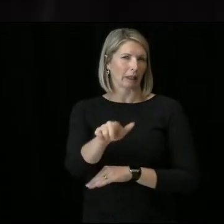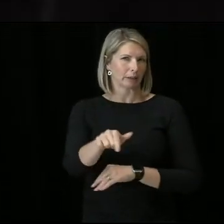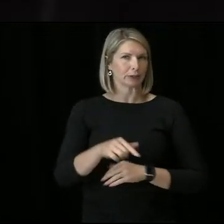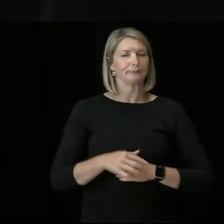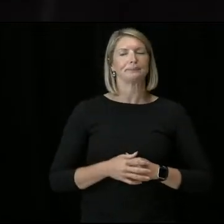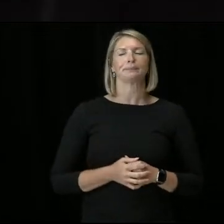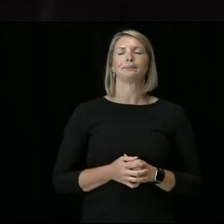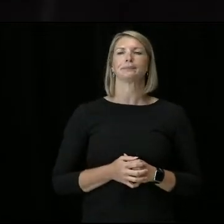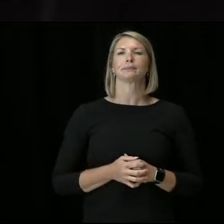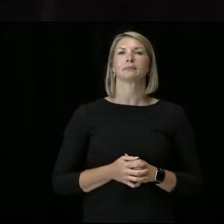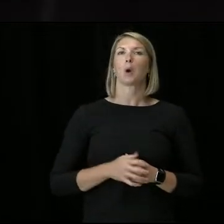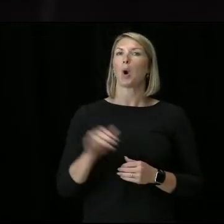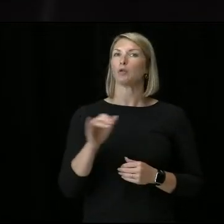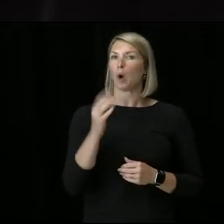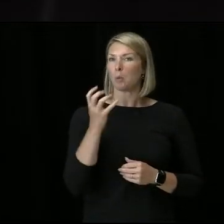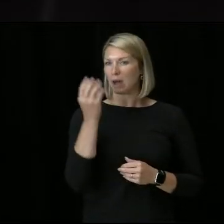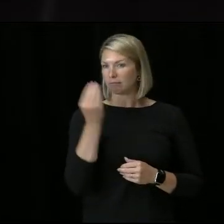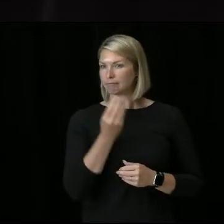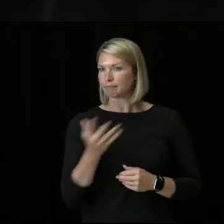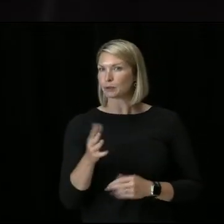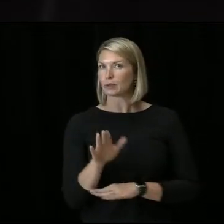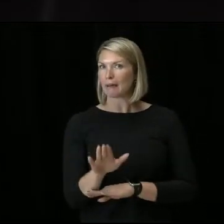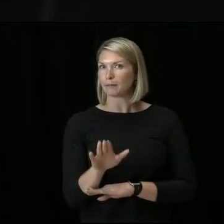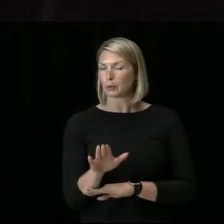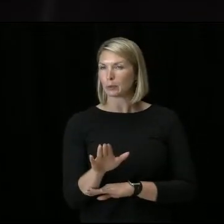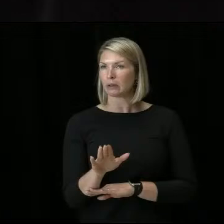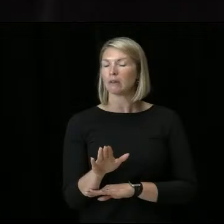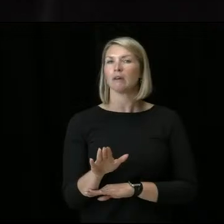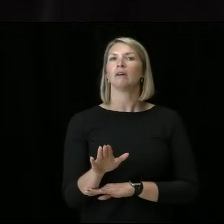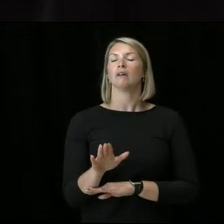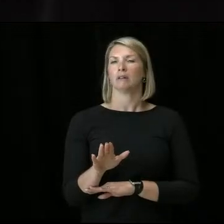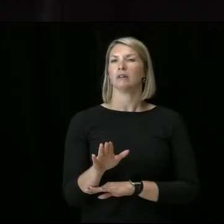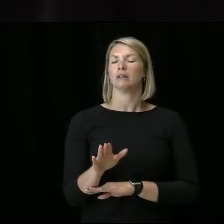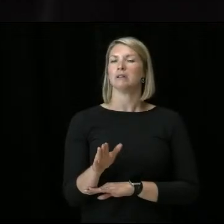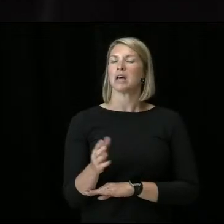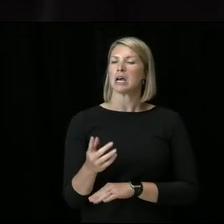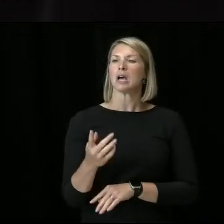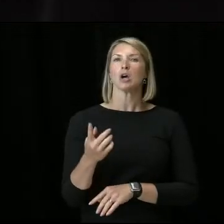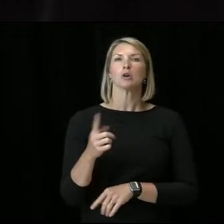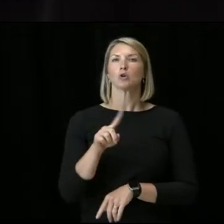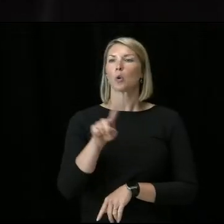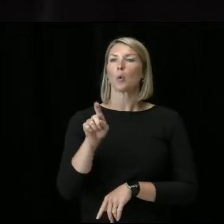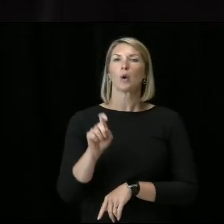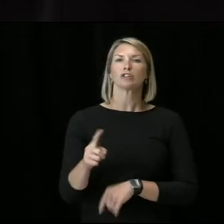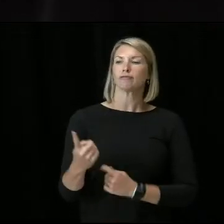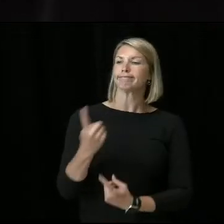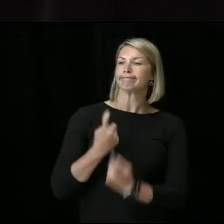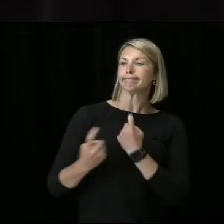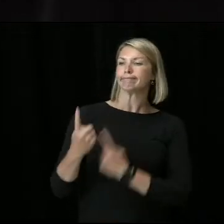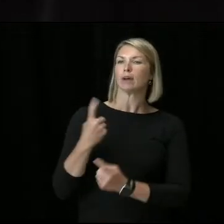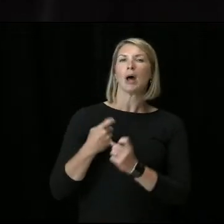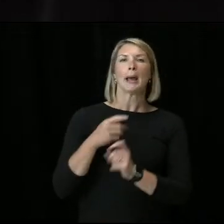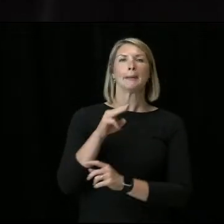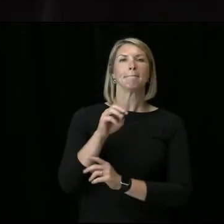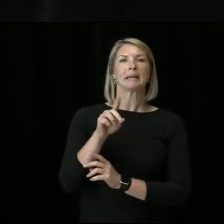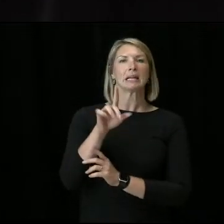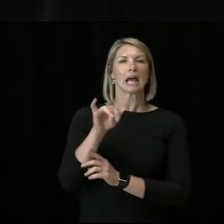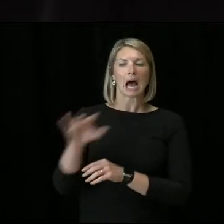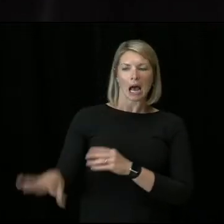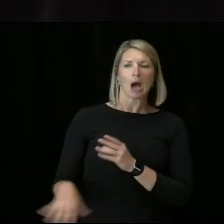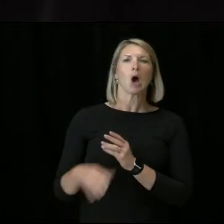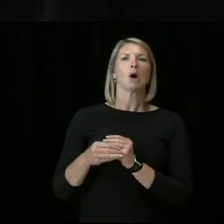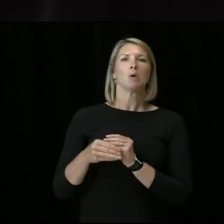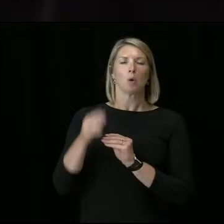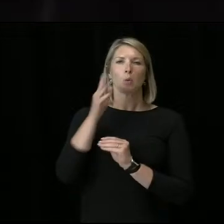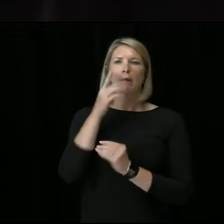And on that, this afternoon, we will be taking questions from media and revealing more information on it, but it was really